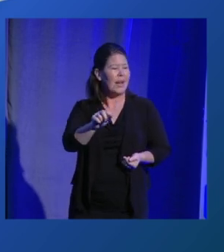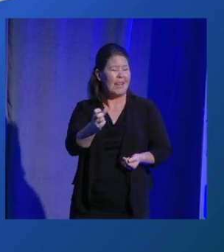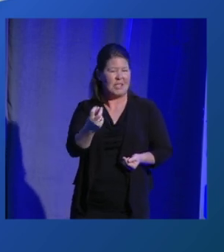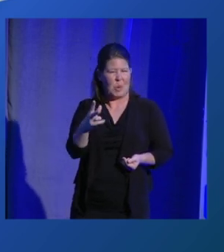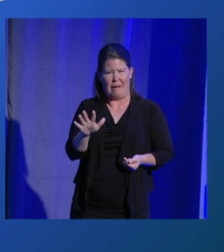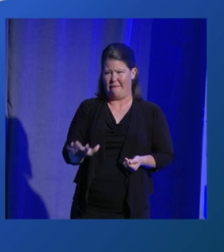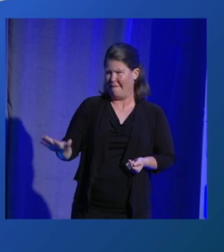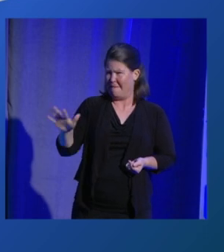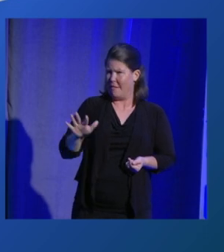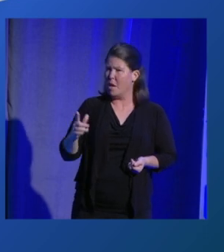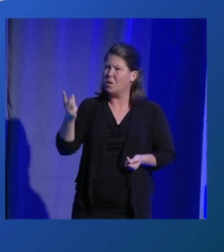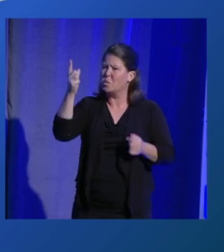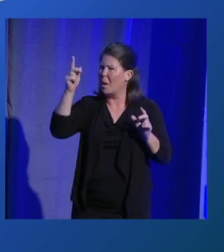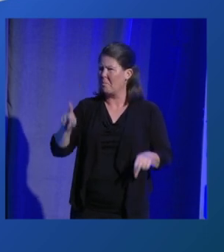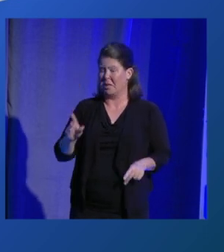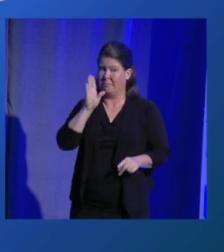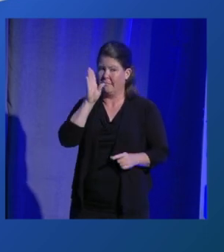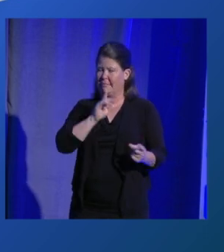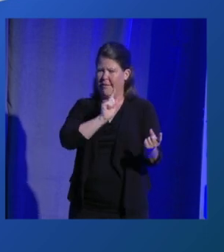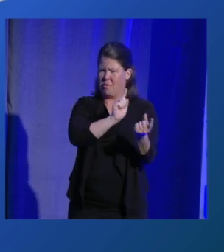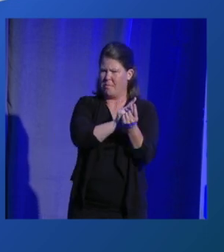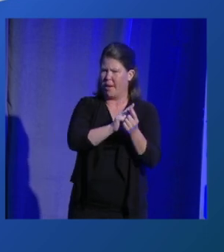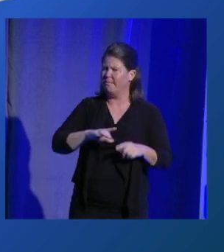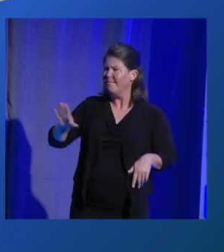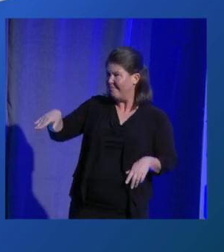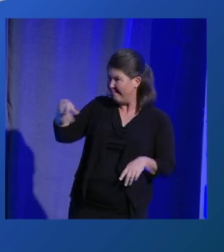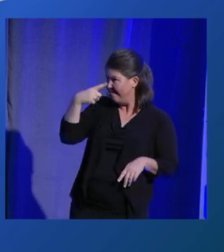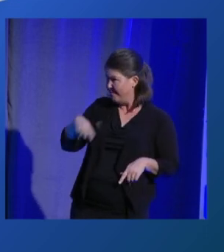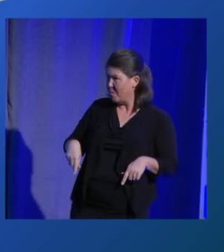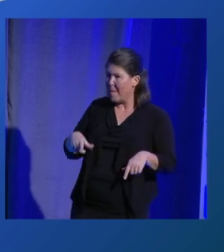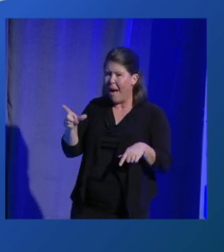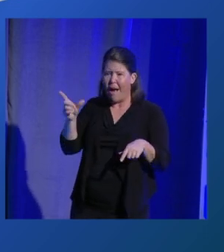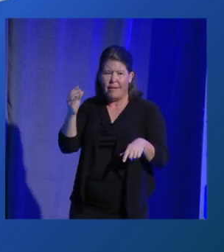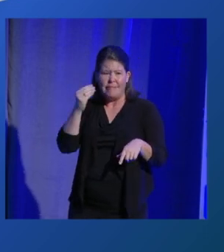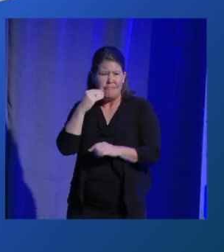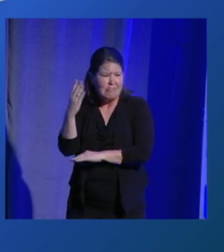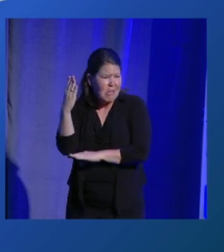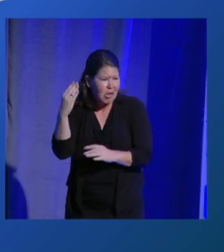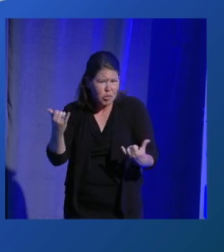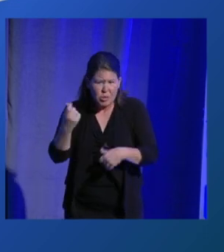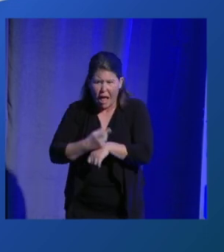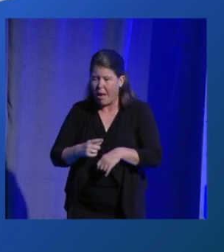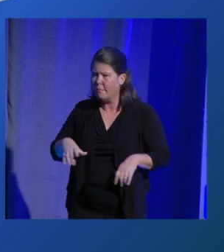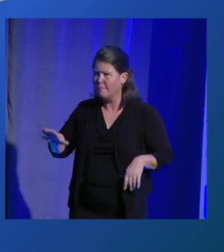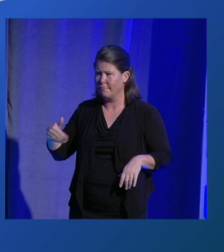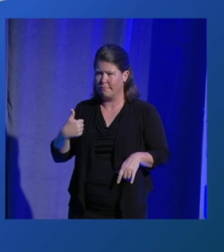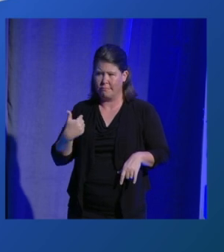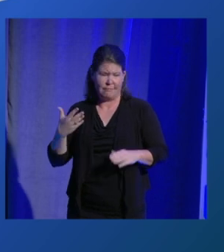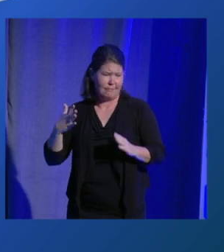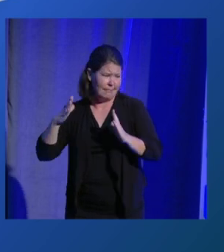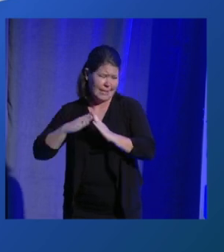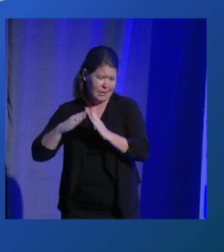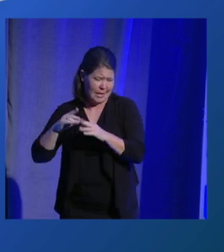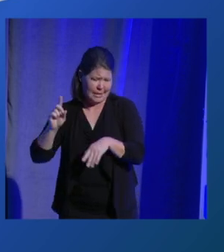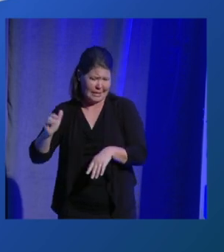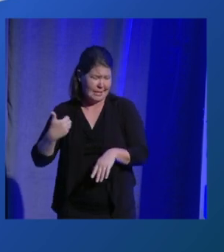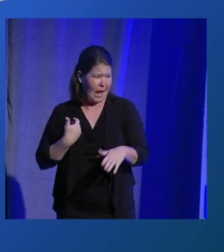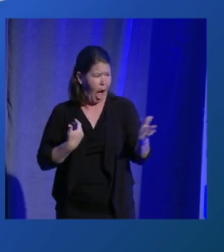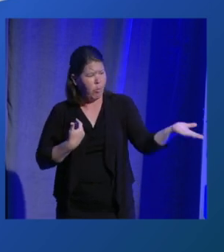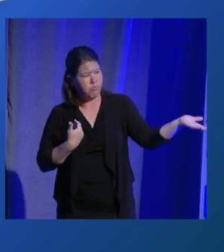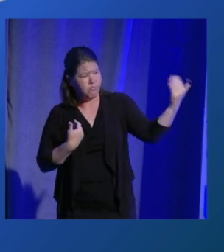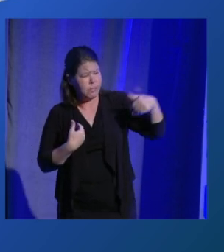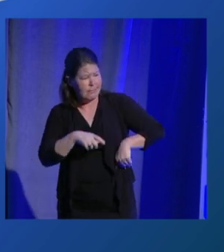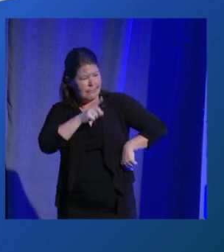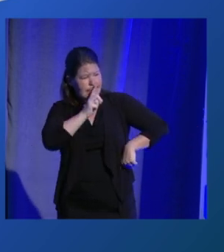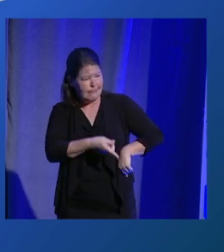person I'd never met before and he asked me to have lunch with him it was in downtown DC I said sure So he introduced himself we met at this